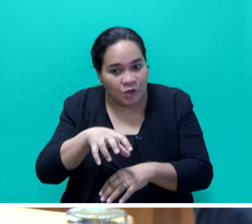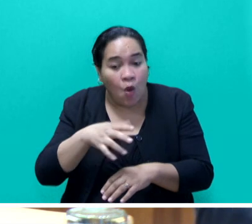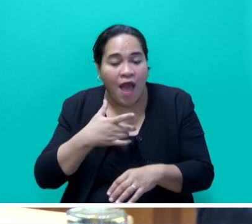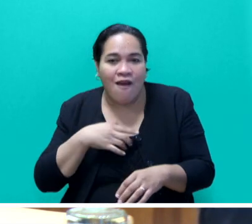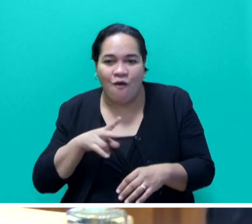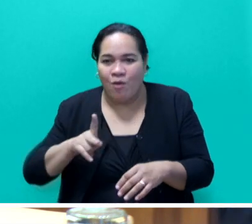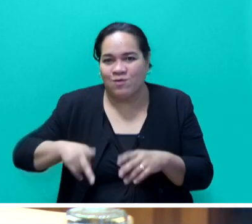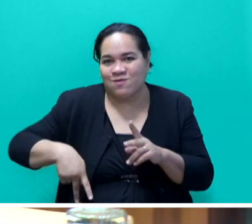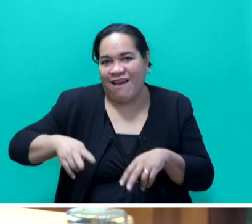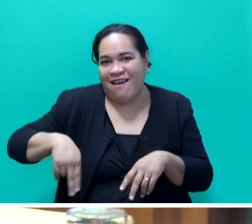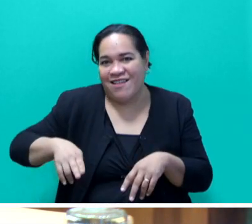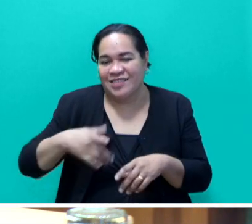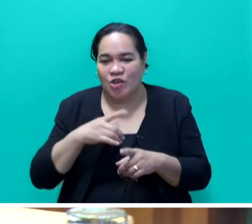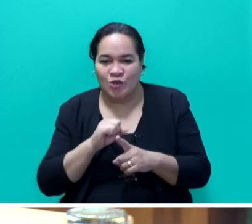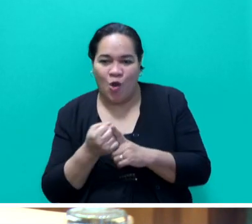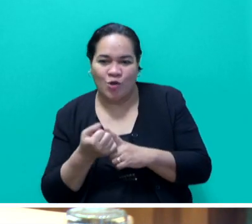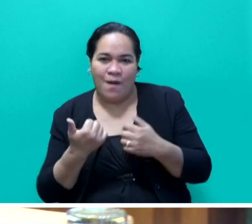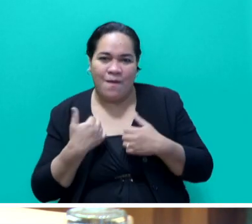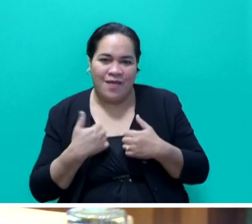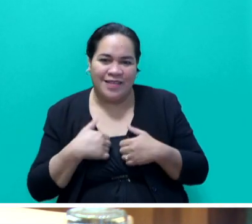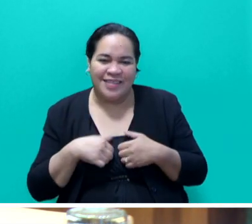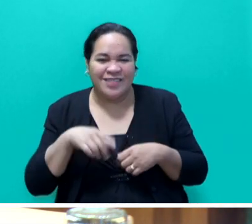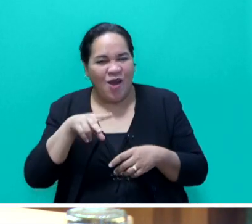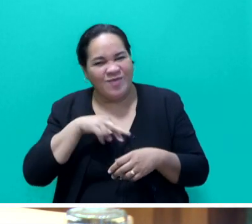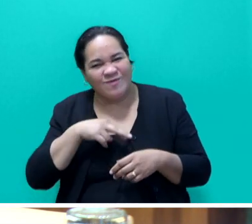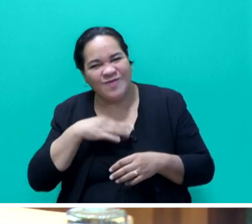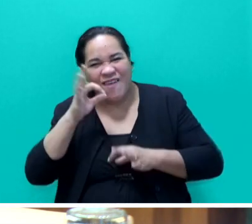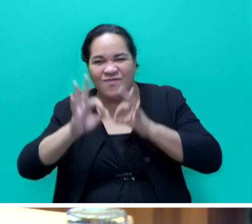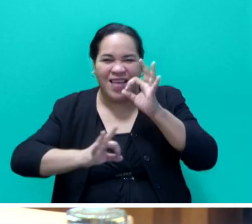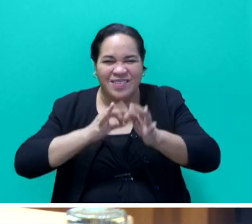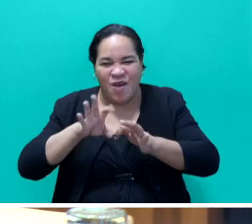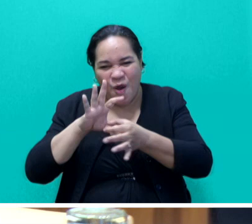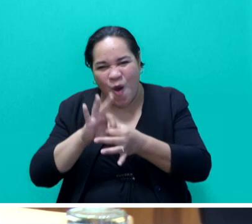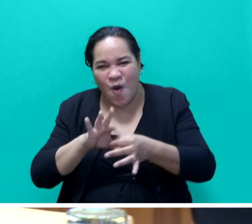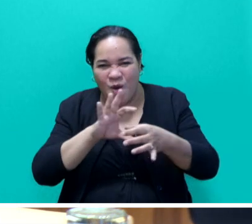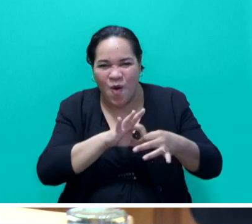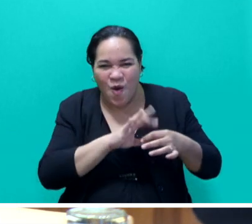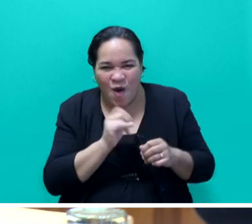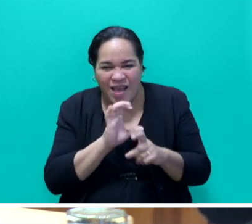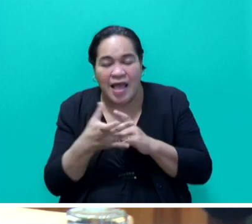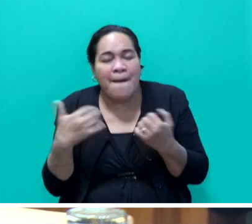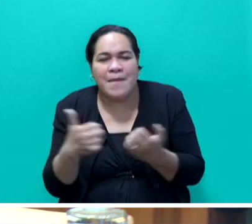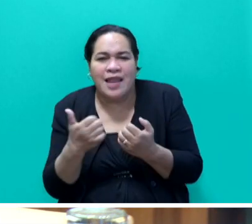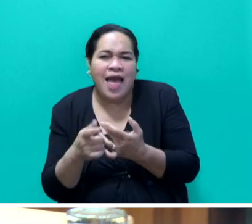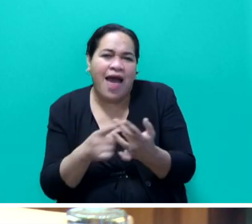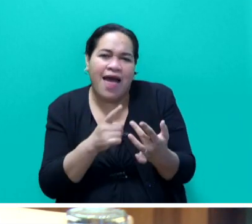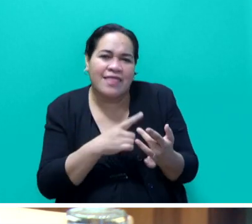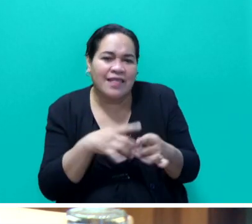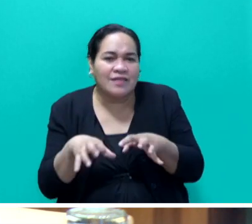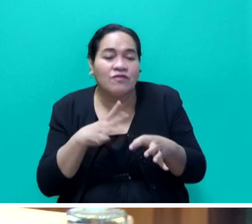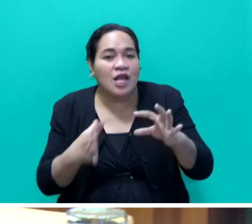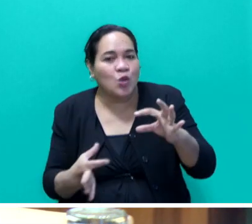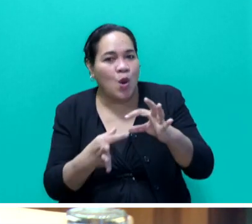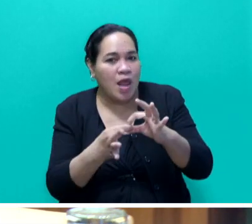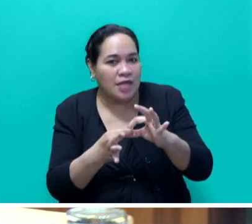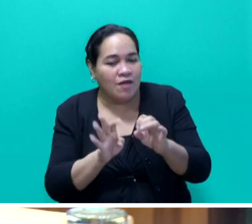arts, social practices, rituals, festive events, and many more activities that are directly associated with